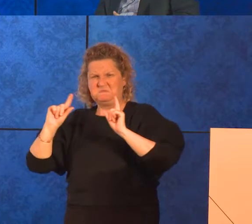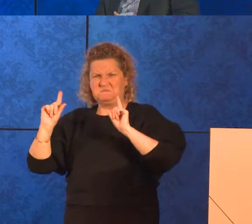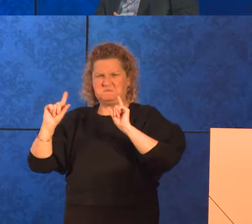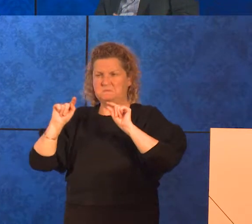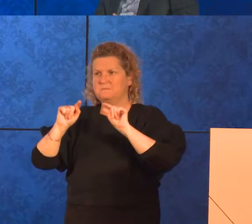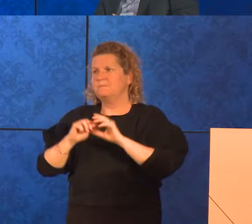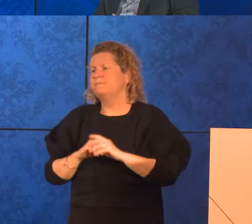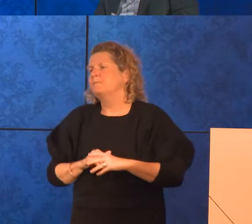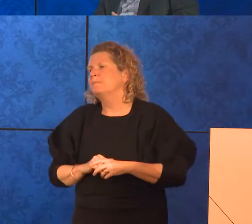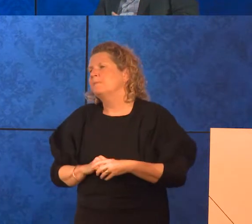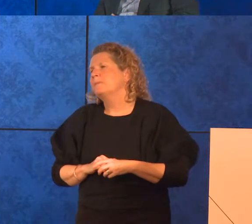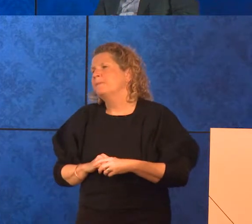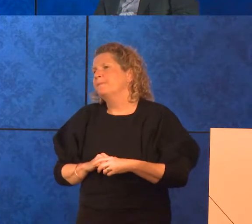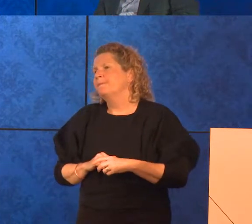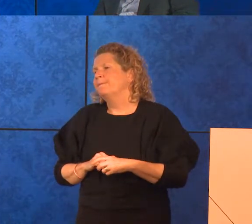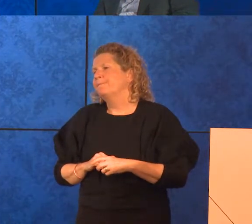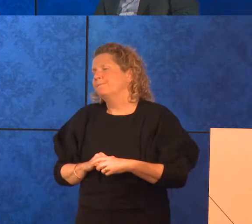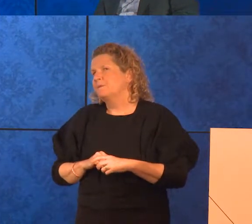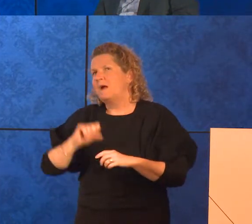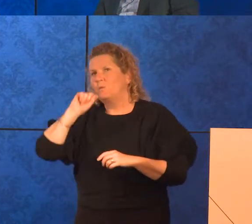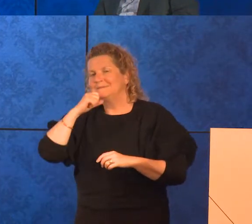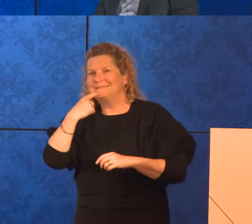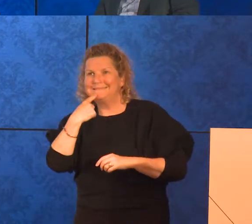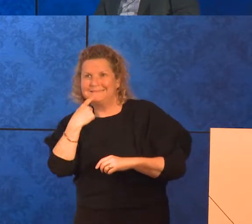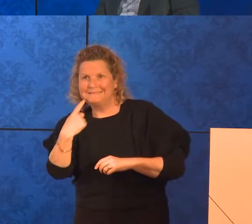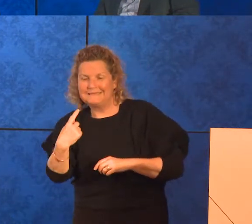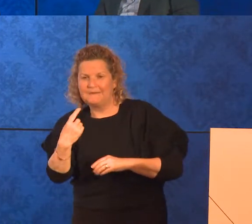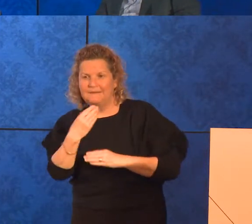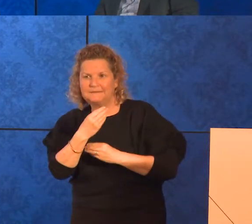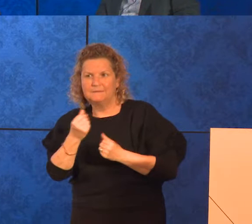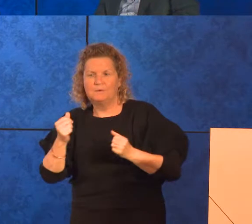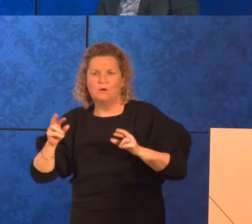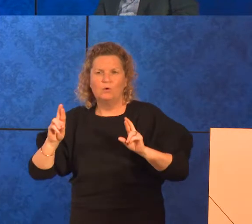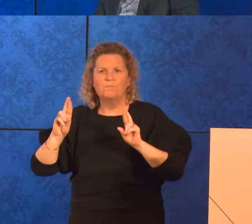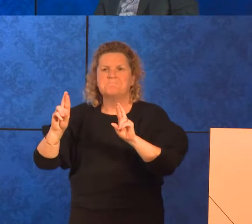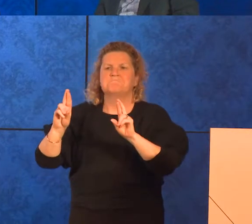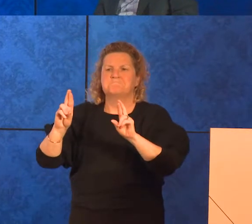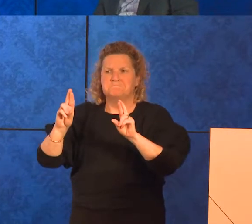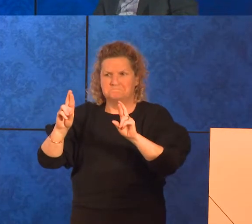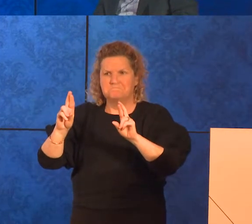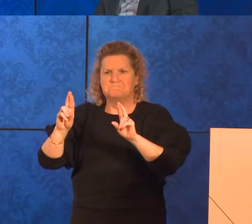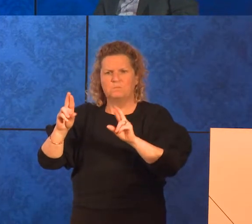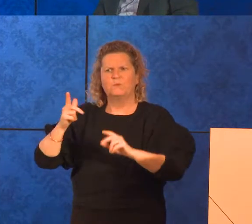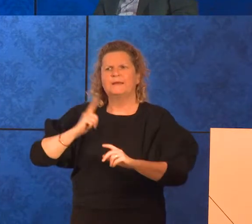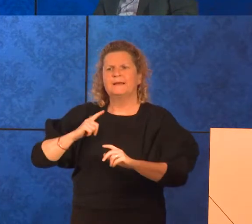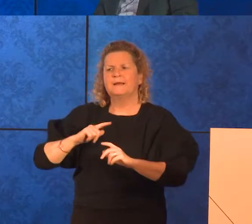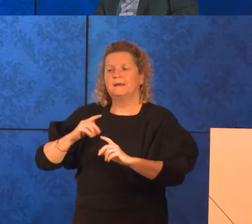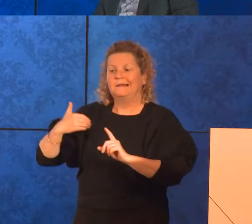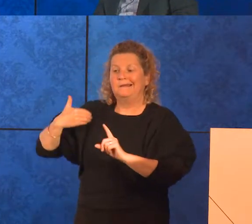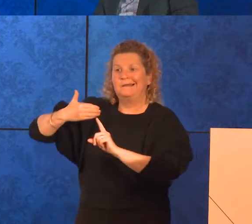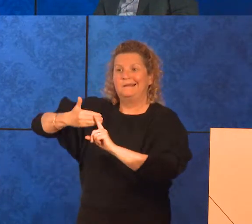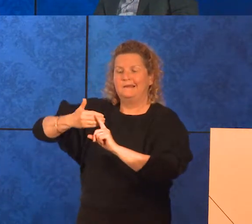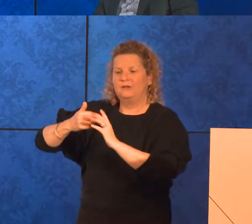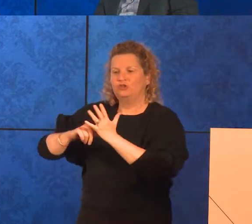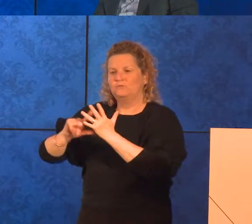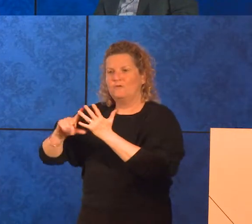there's some hope in the space, in part because of the successful advocacy we've done around the terms of